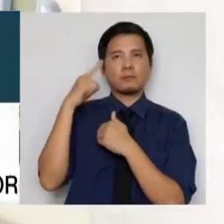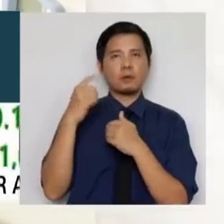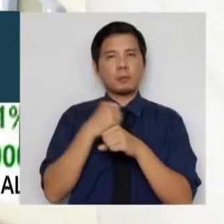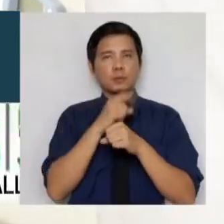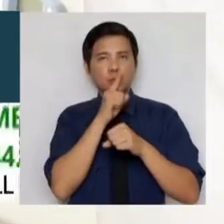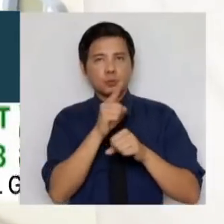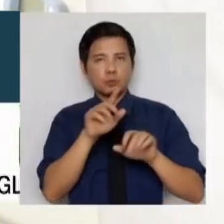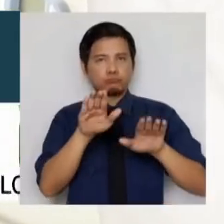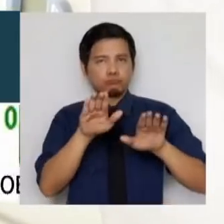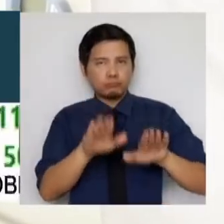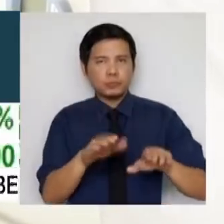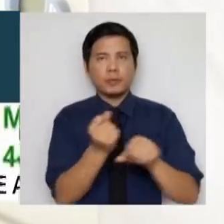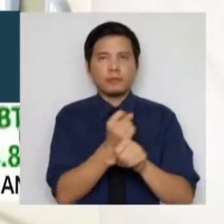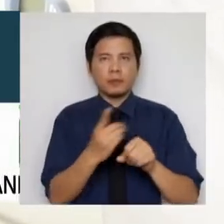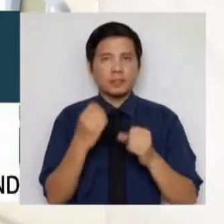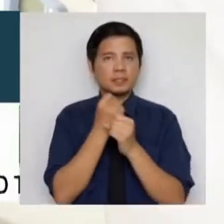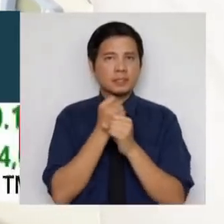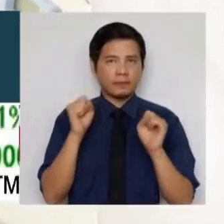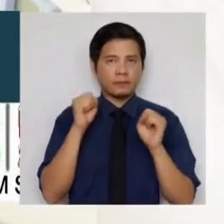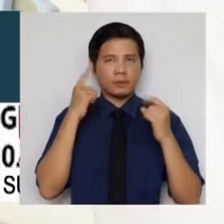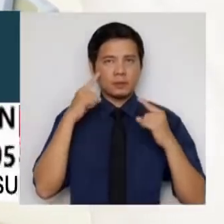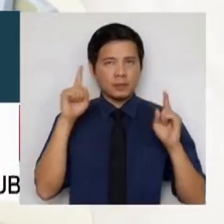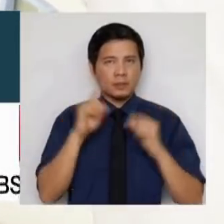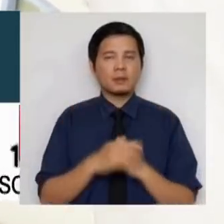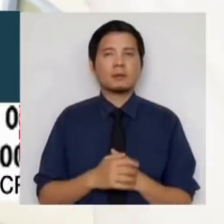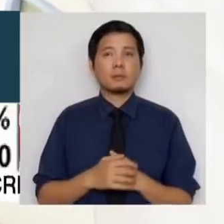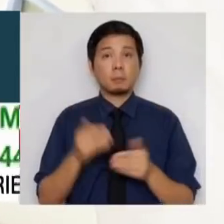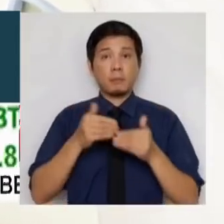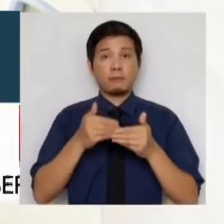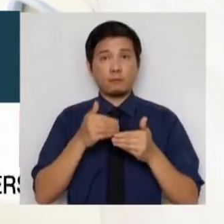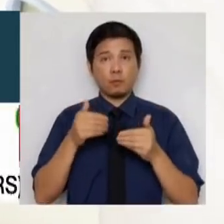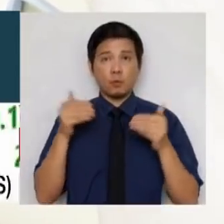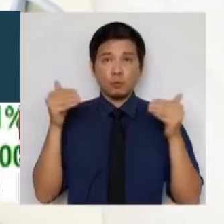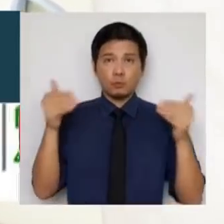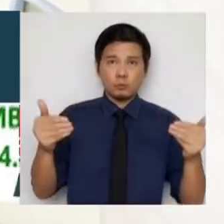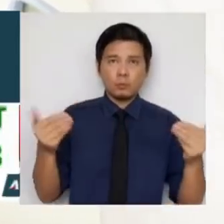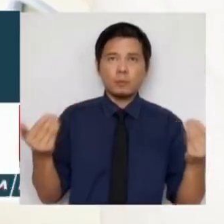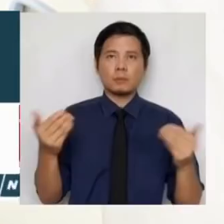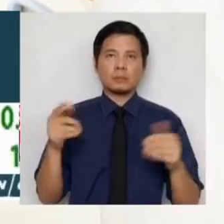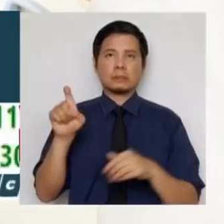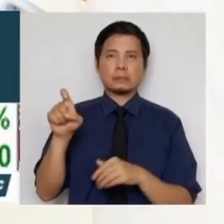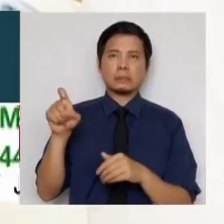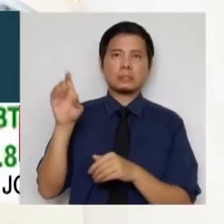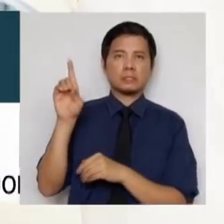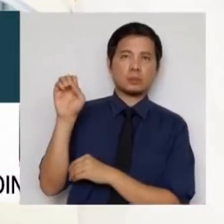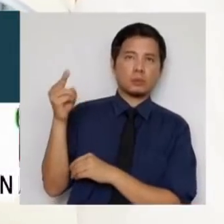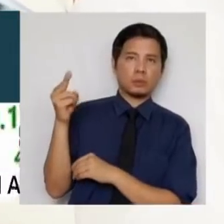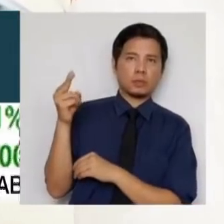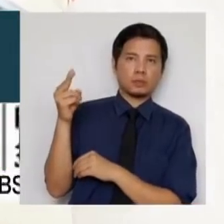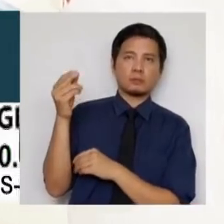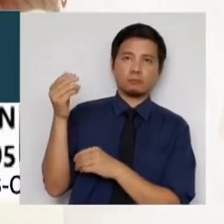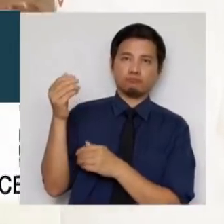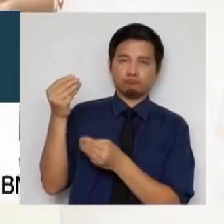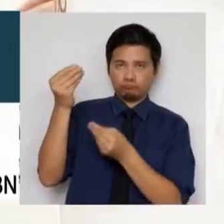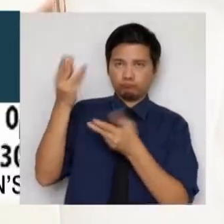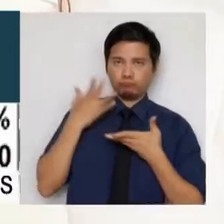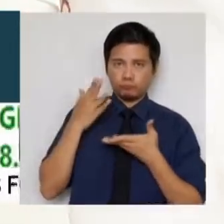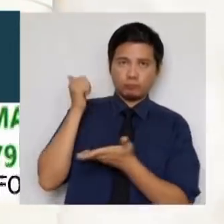And before we can do that, we need the word of the Department of Health as well to reassure the local governments first and